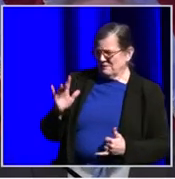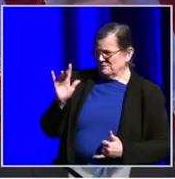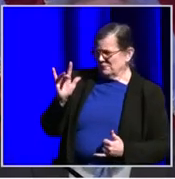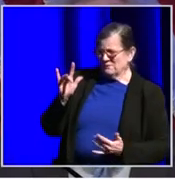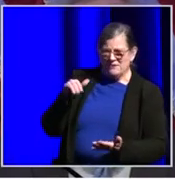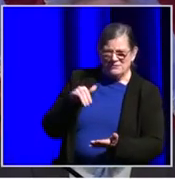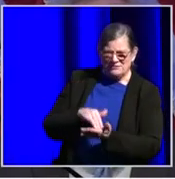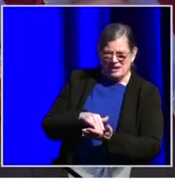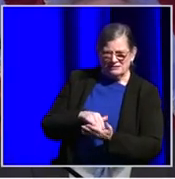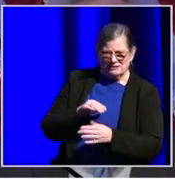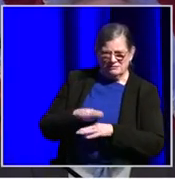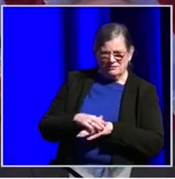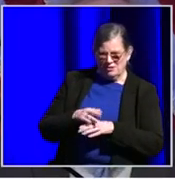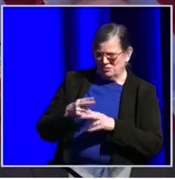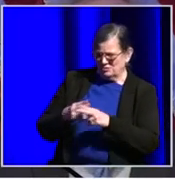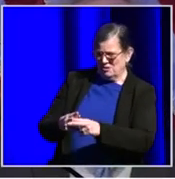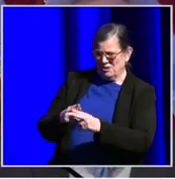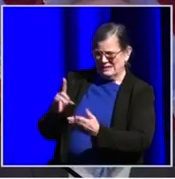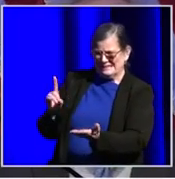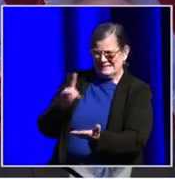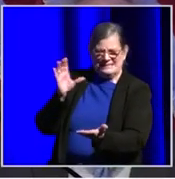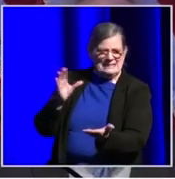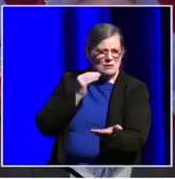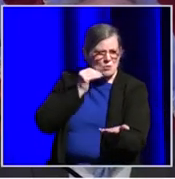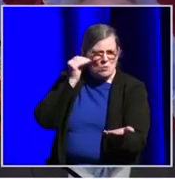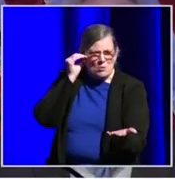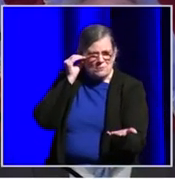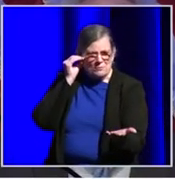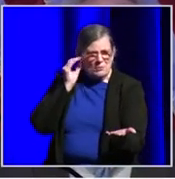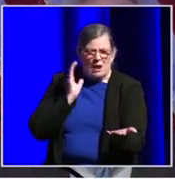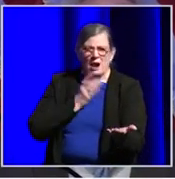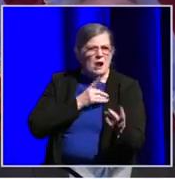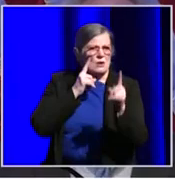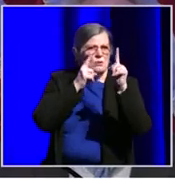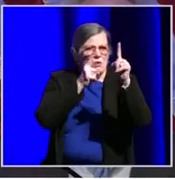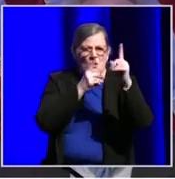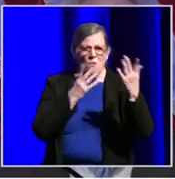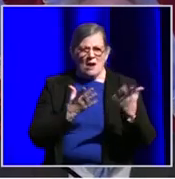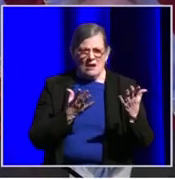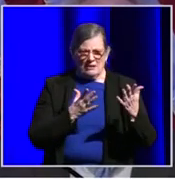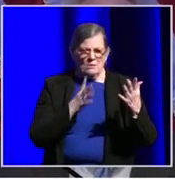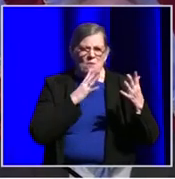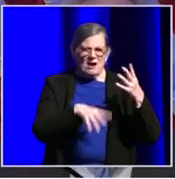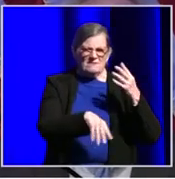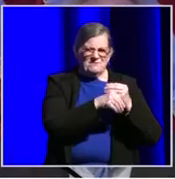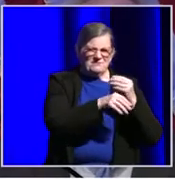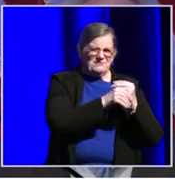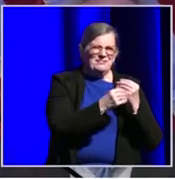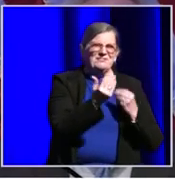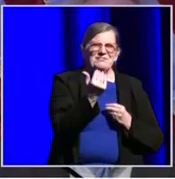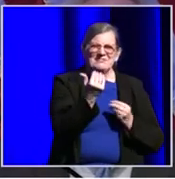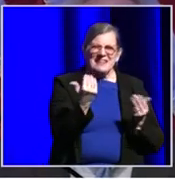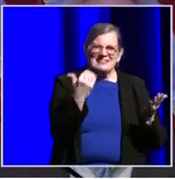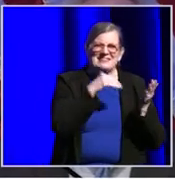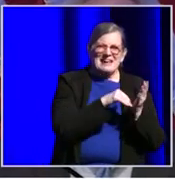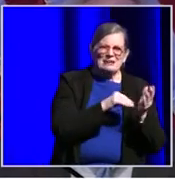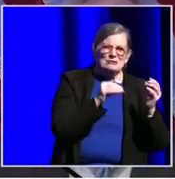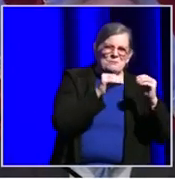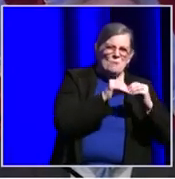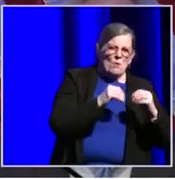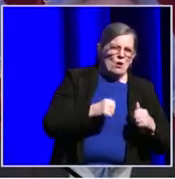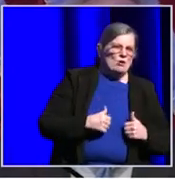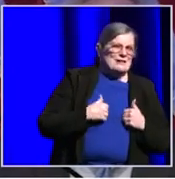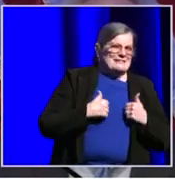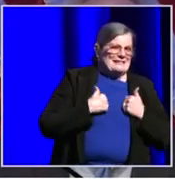downtown home. Here's our goal. We will add 15,000 residents over the next